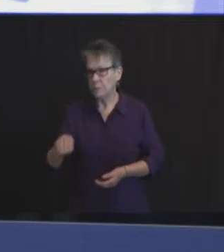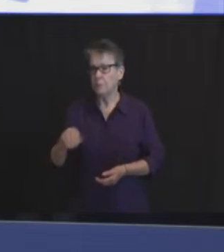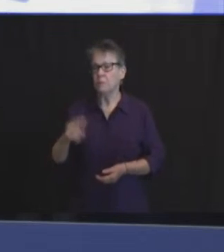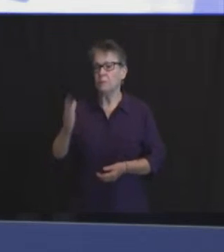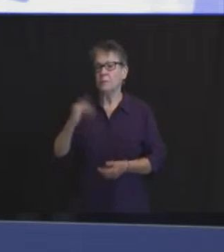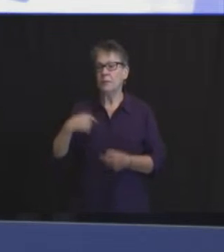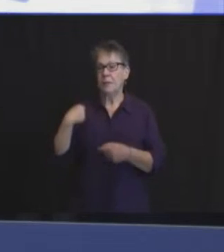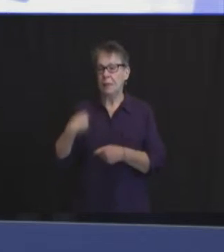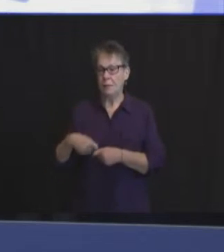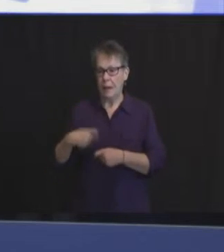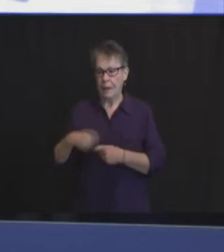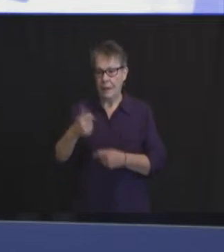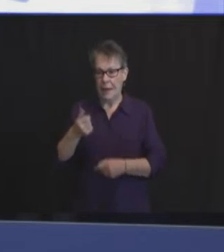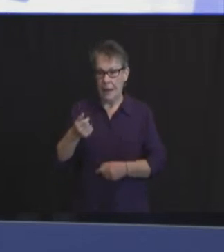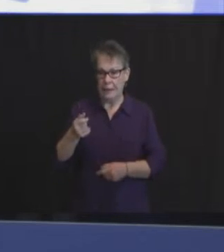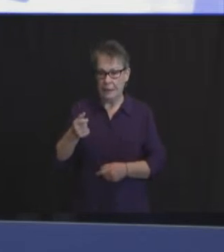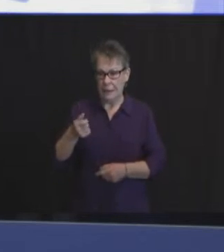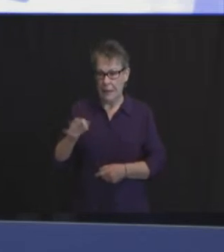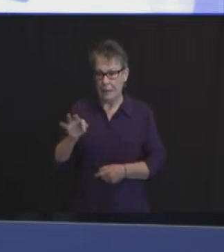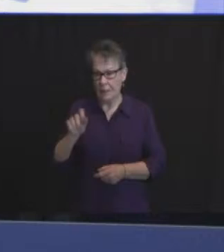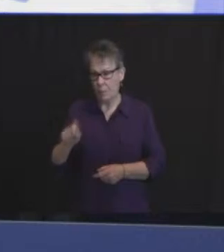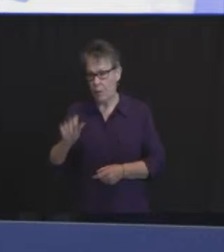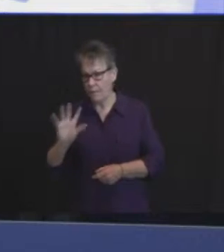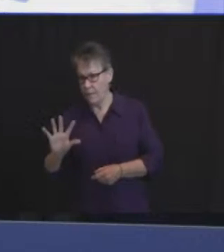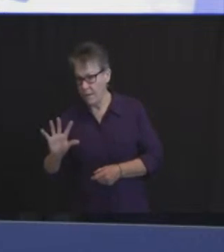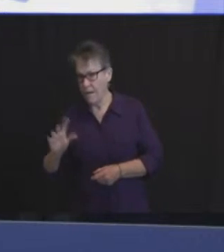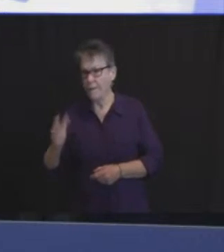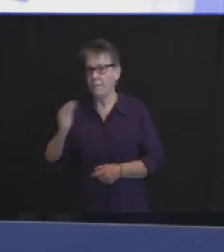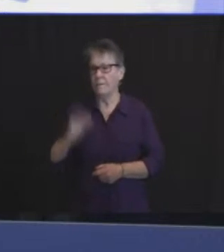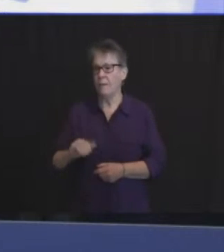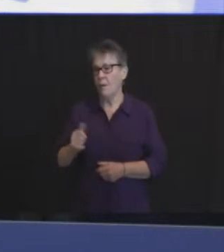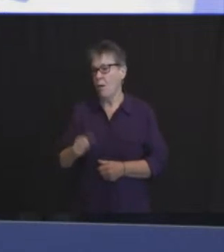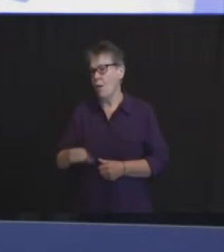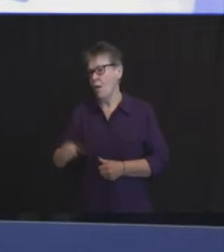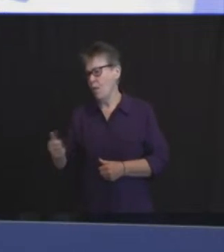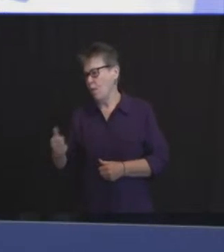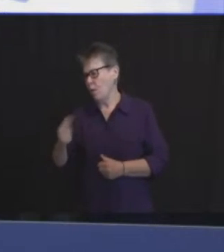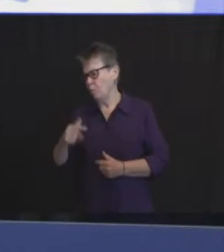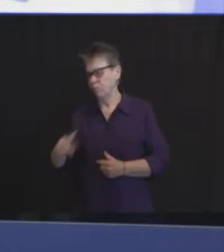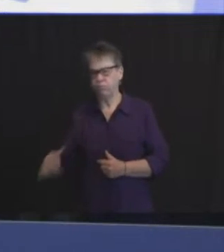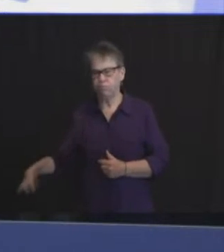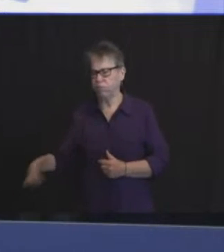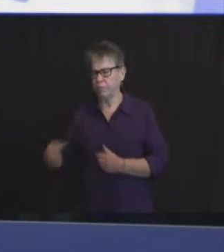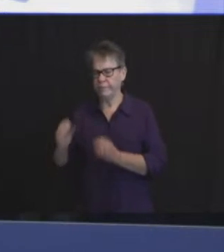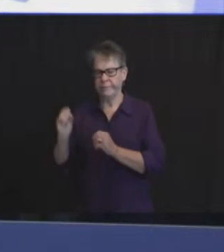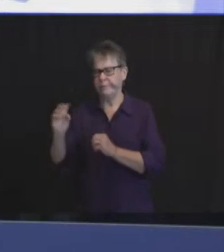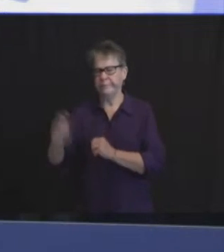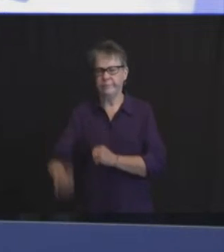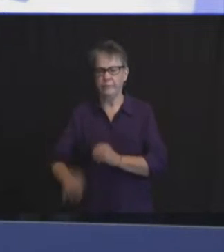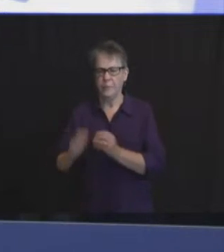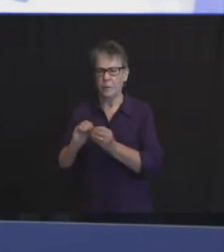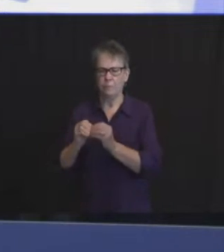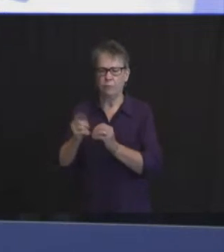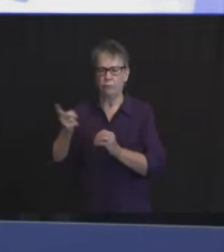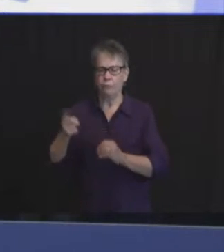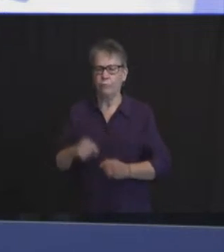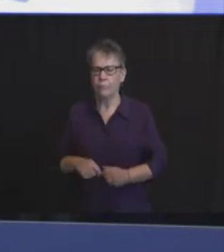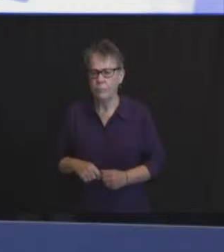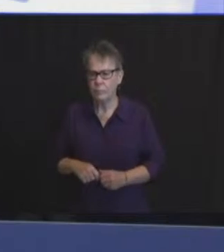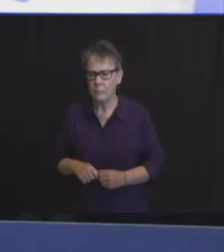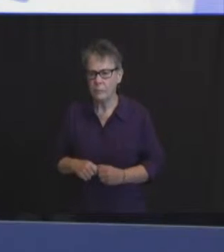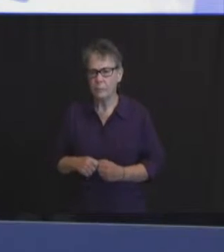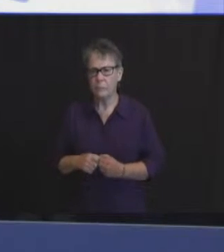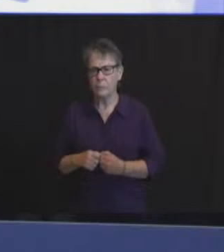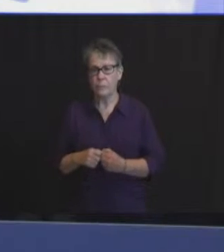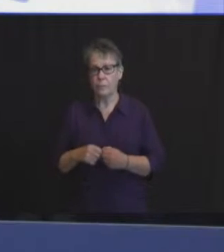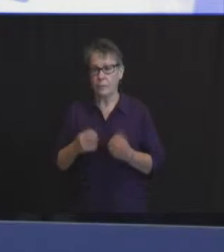other 2.9. At the state veterans home, sadly, there has been one additional death at the Vineland home.